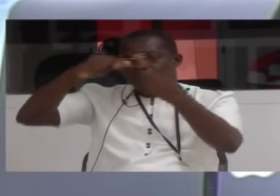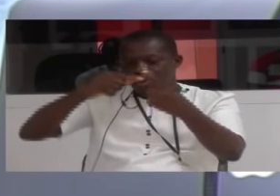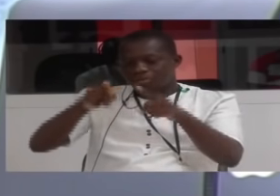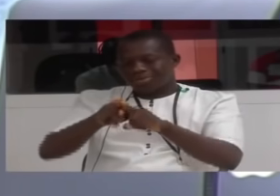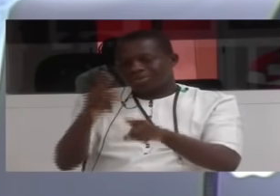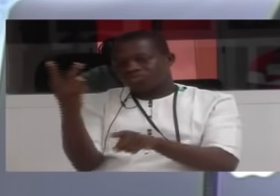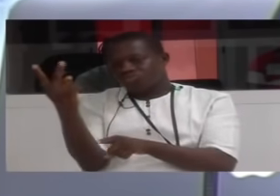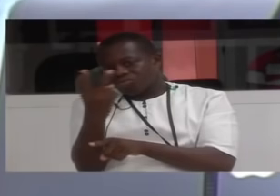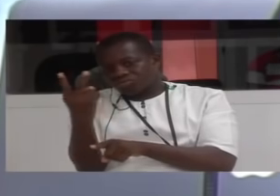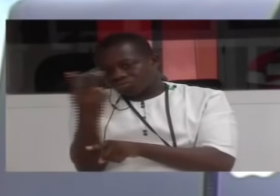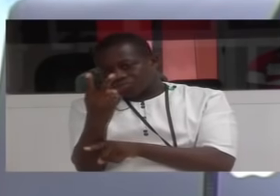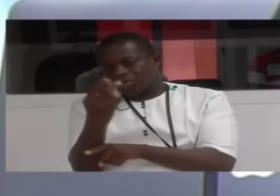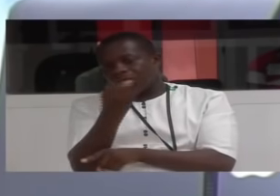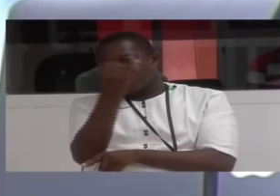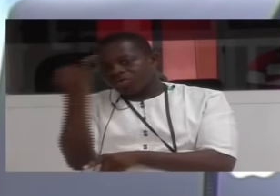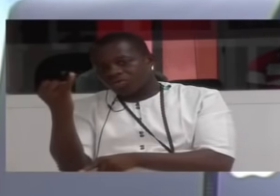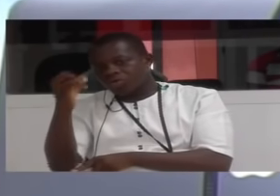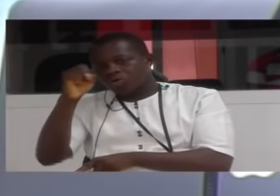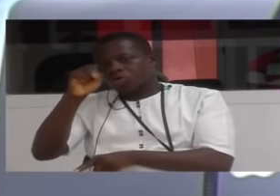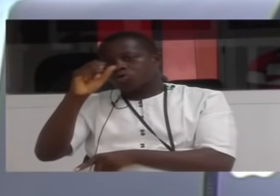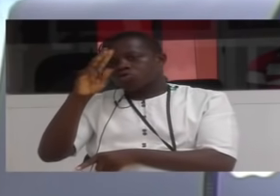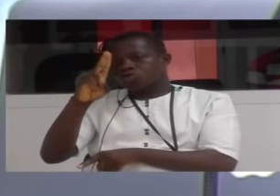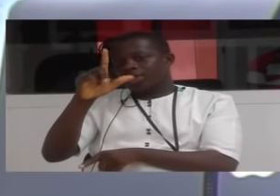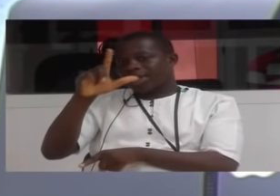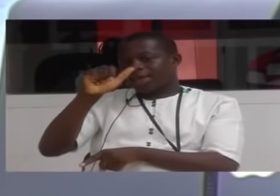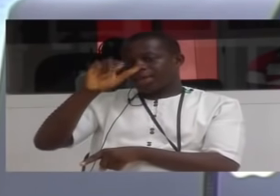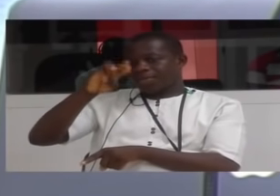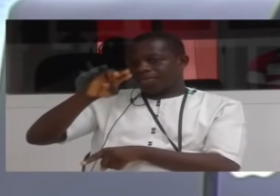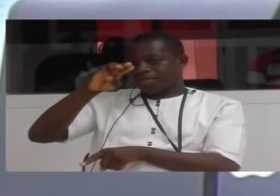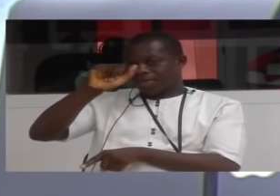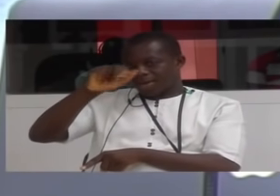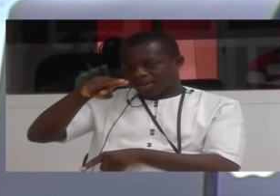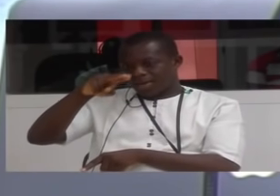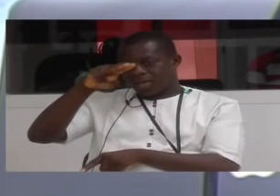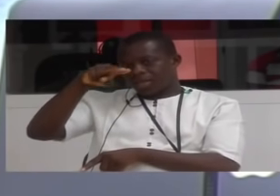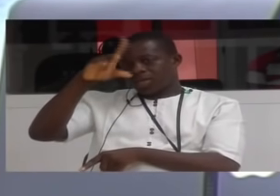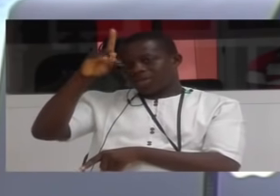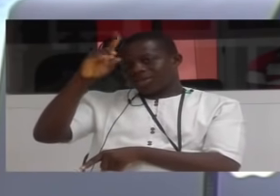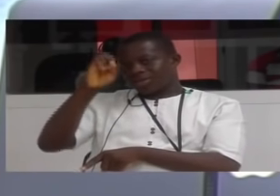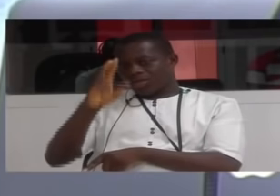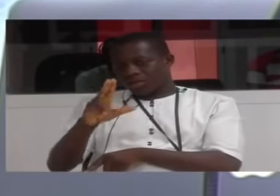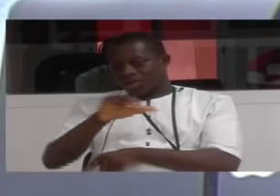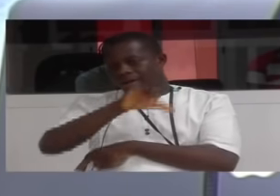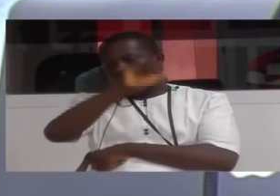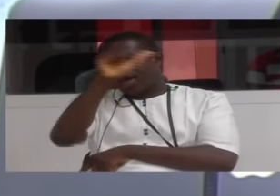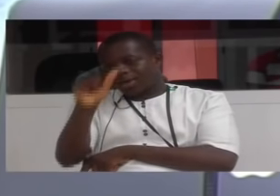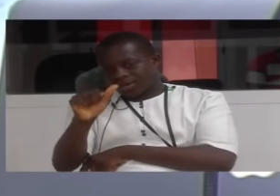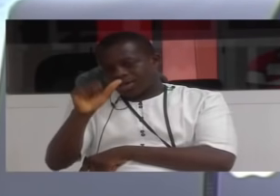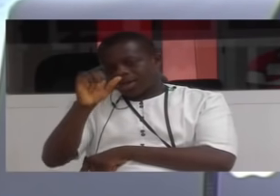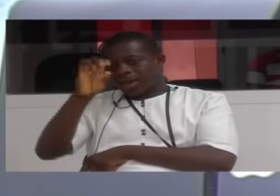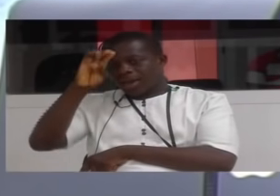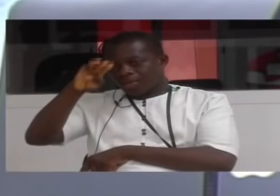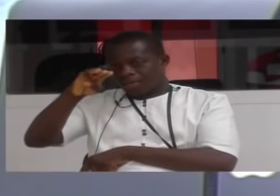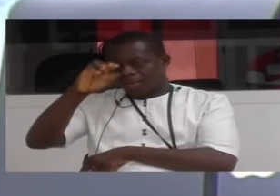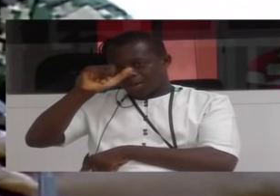two individuals, Suleiman Ndaw and Mahawacha? Ndax ganaw lolu deg nga ndara li nga